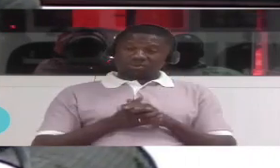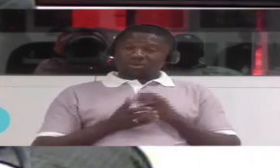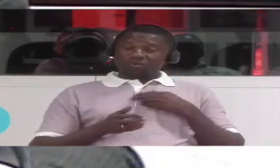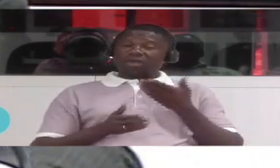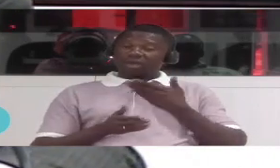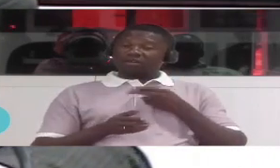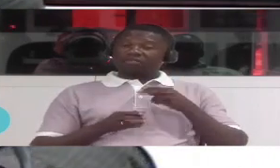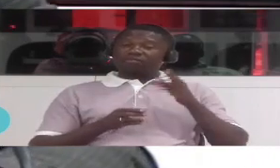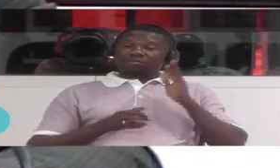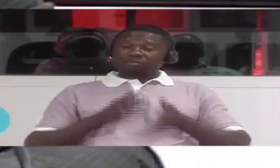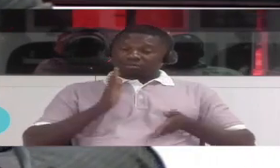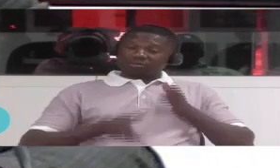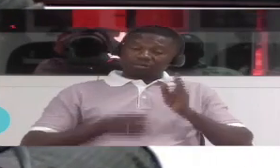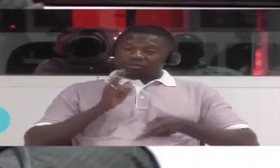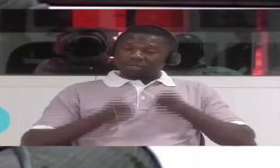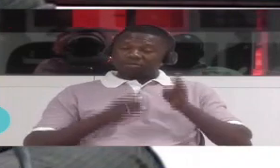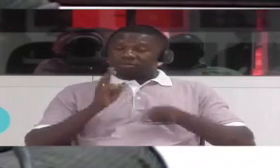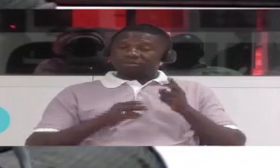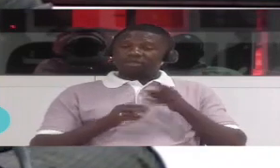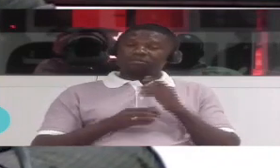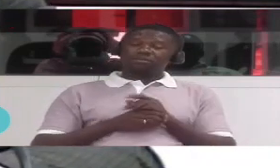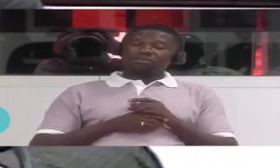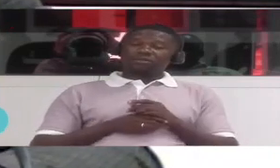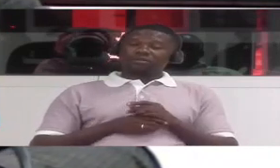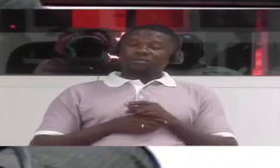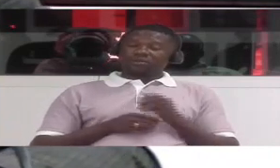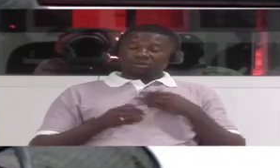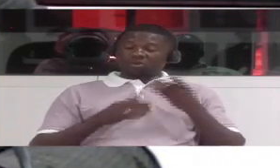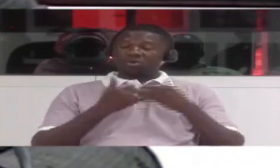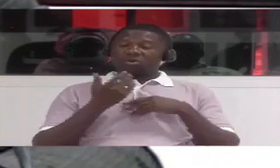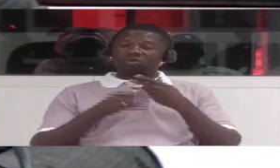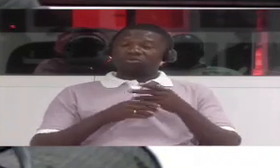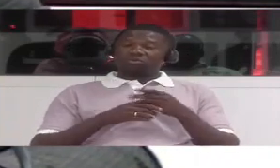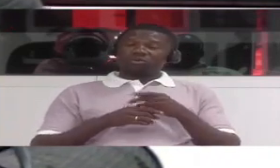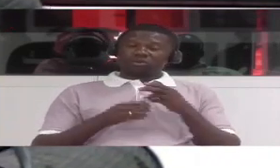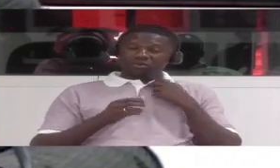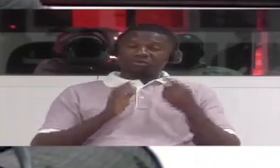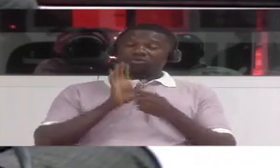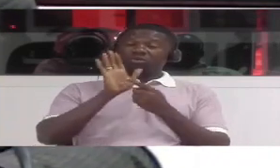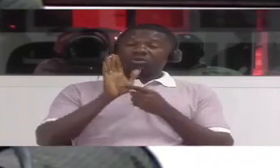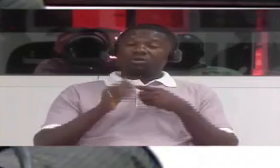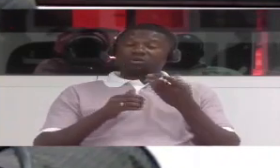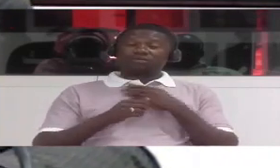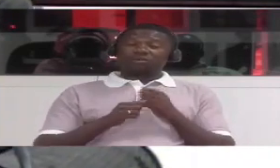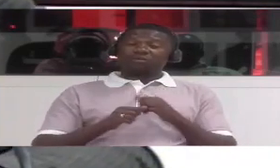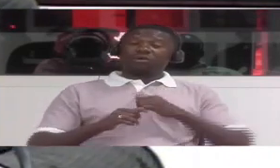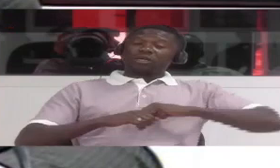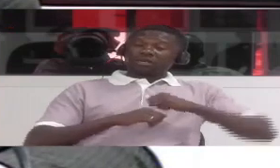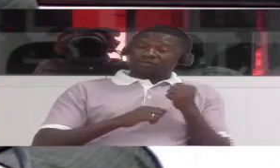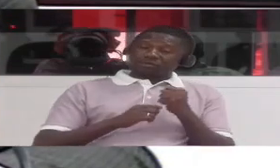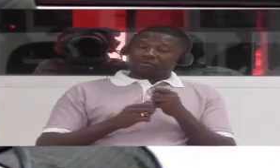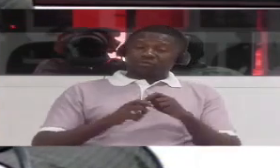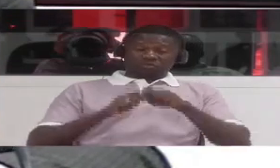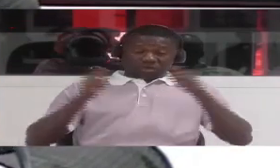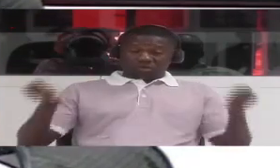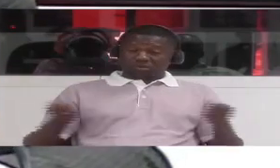members and all the journalists, all the media had a week or two blackouts, and we are not printing in